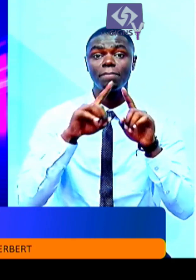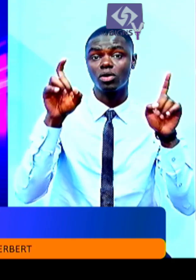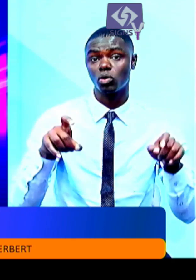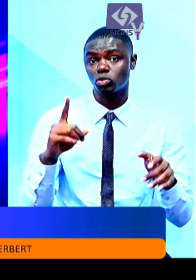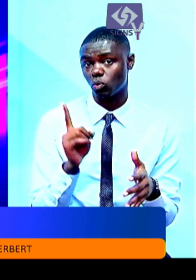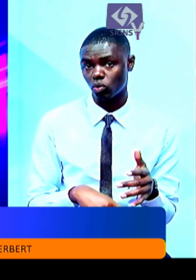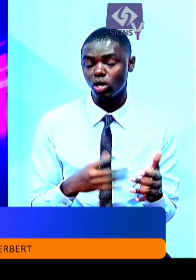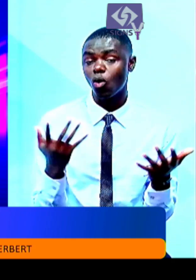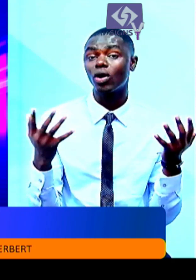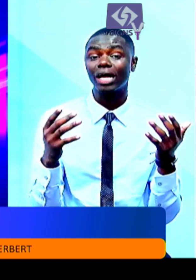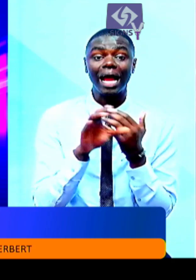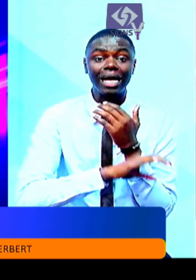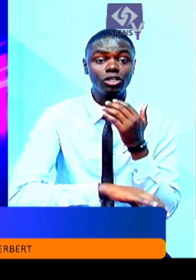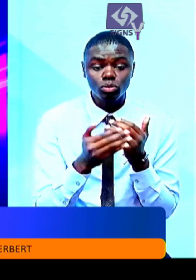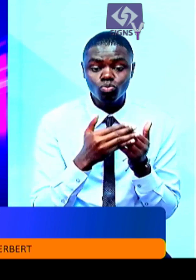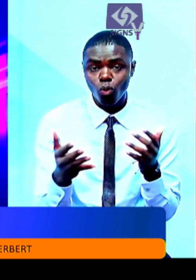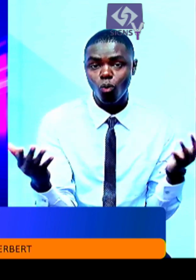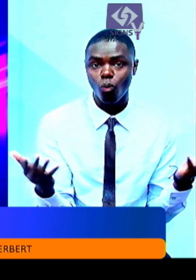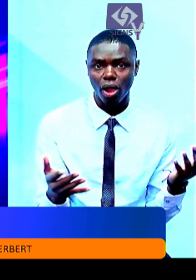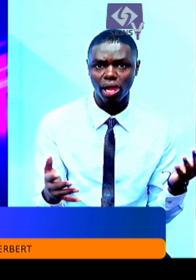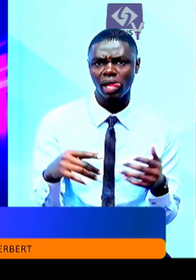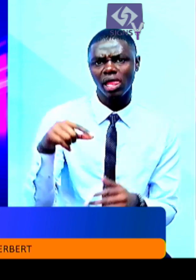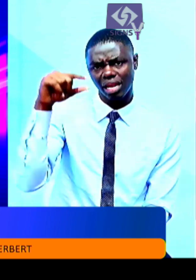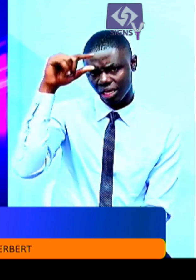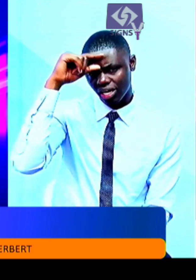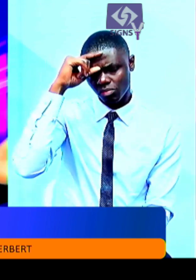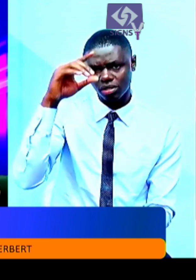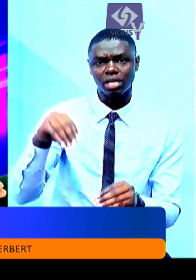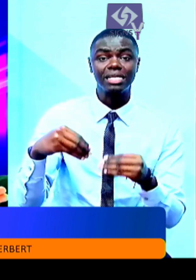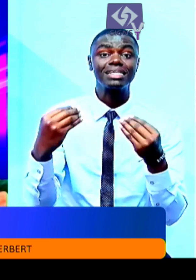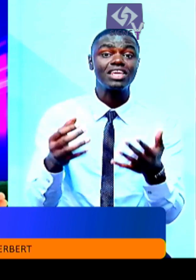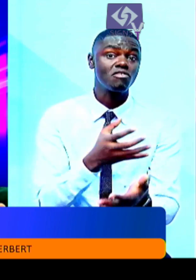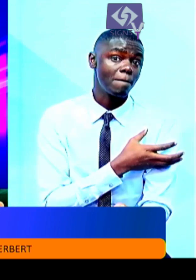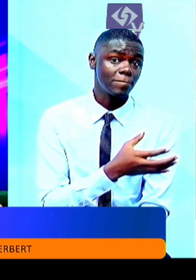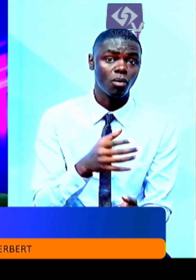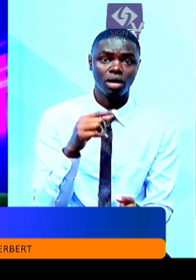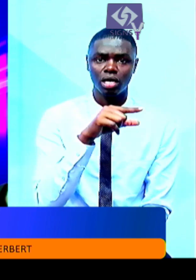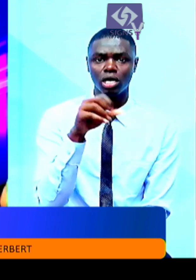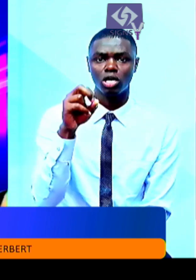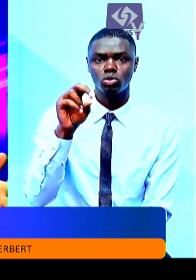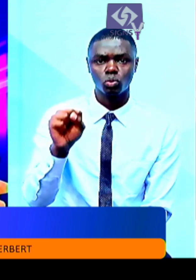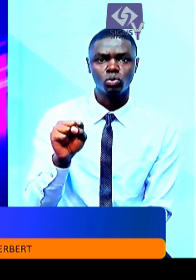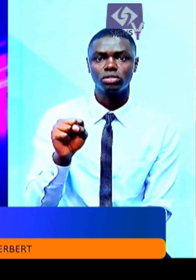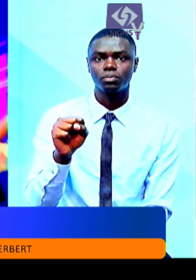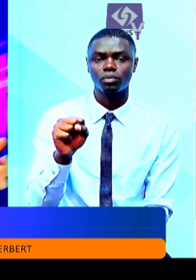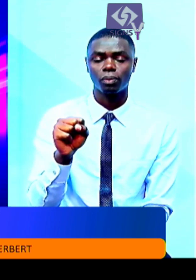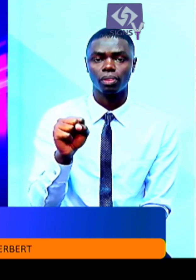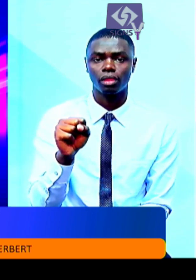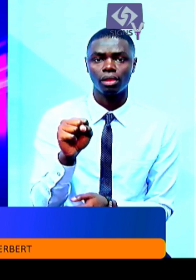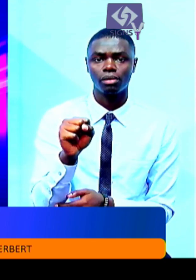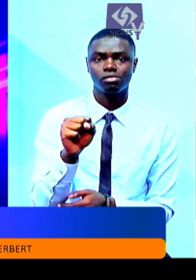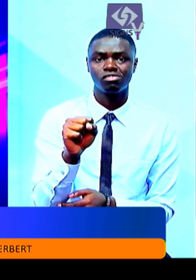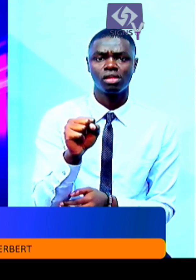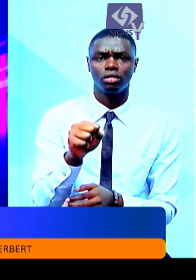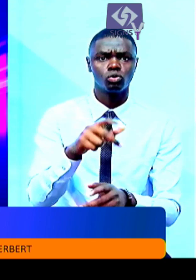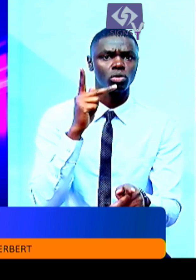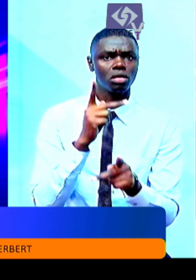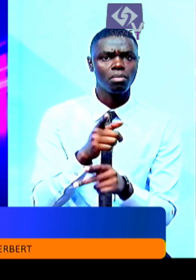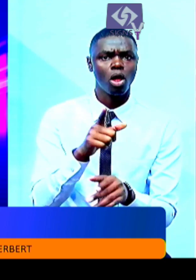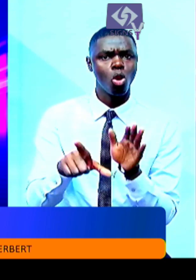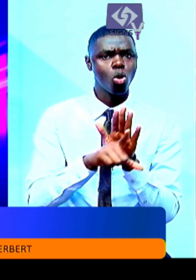is the country headed? That a whole state can give some of its power to goons to keep law and